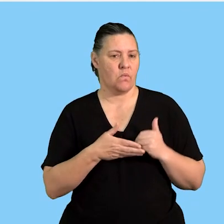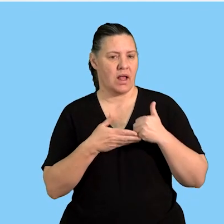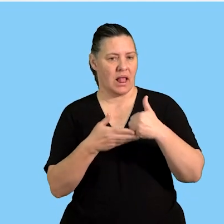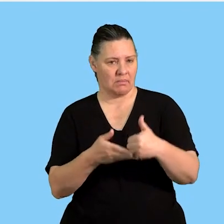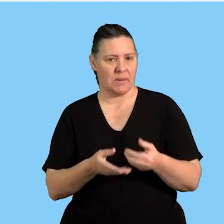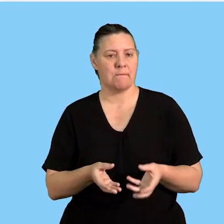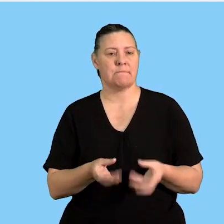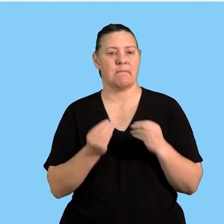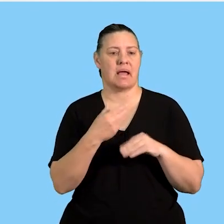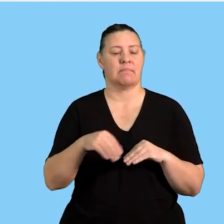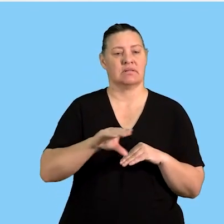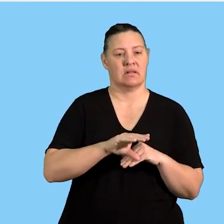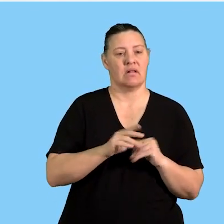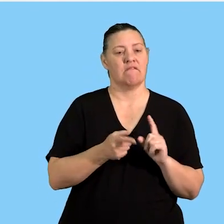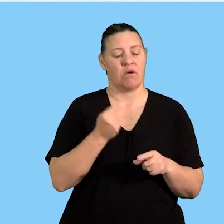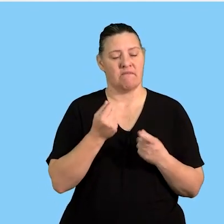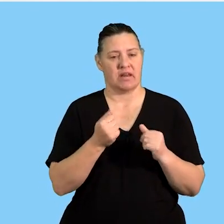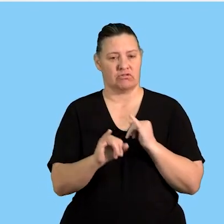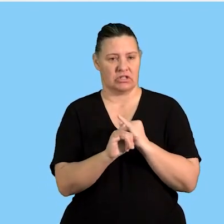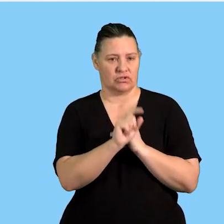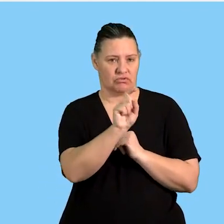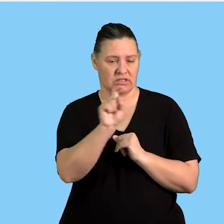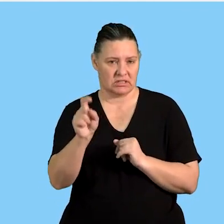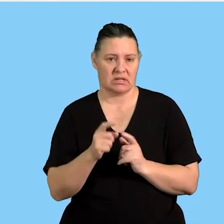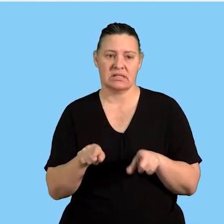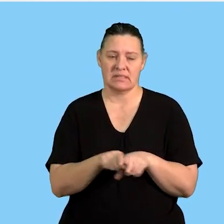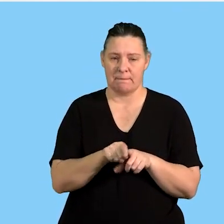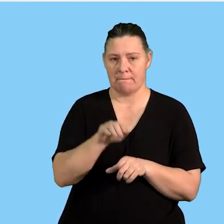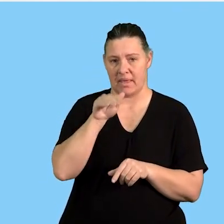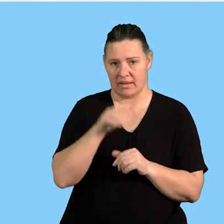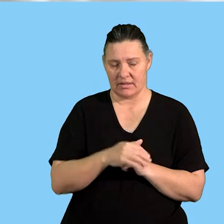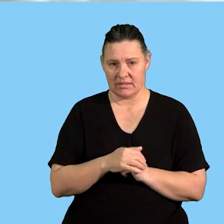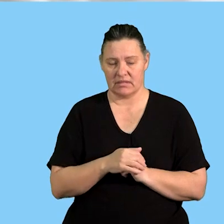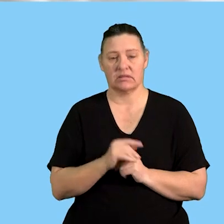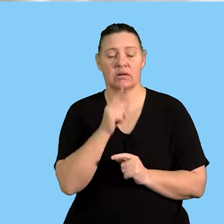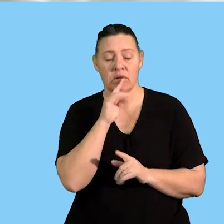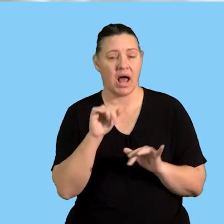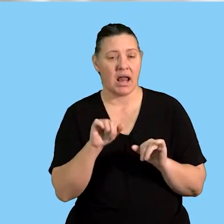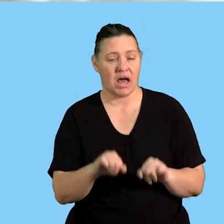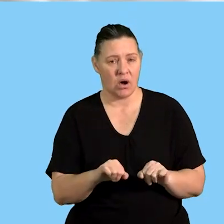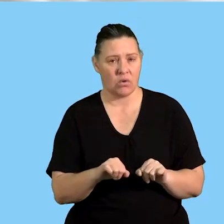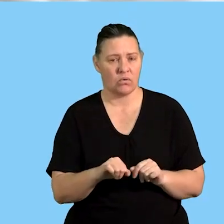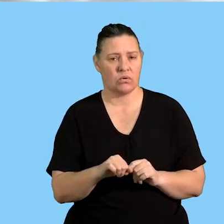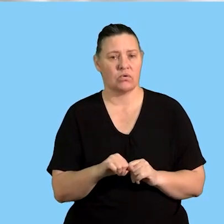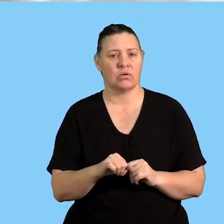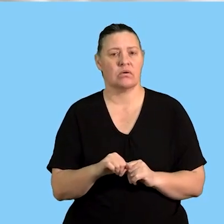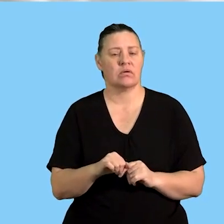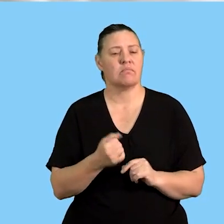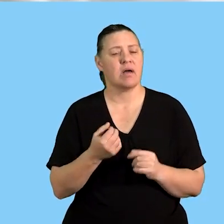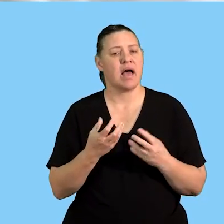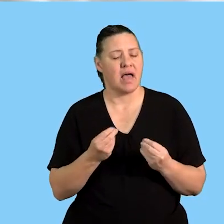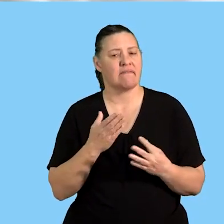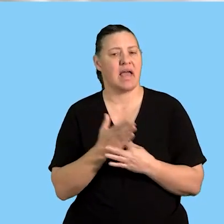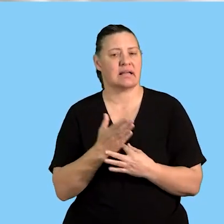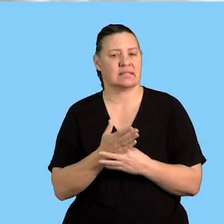help you to acquire capital from financial institutions such as banks. So this would allow one to